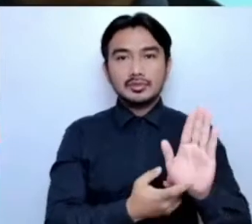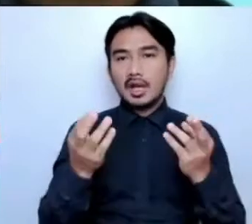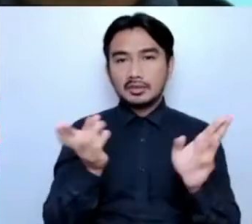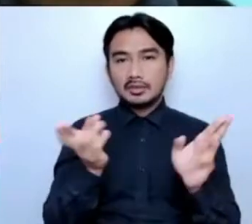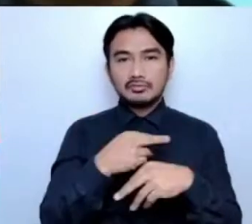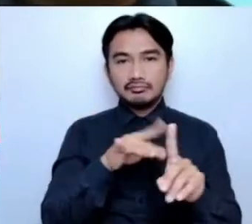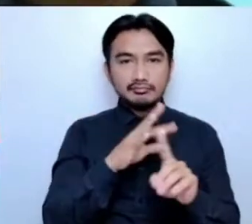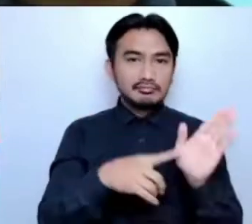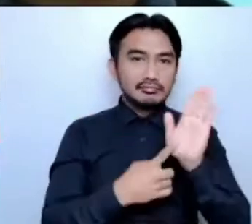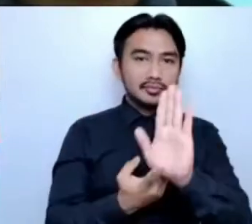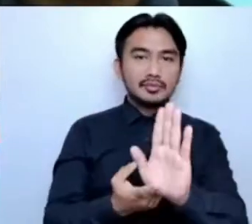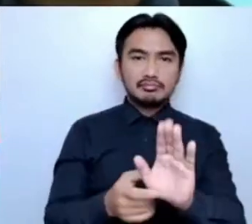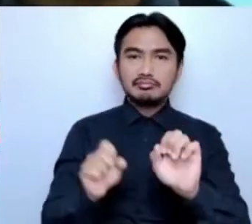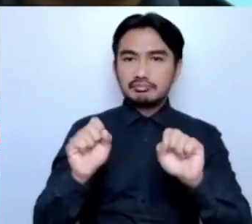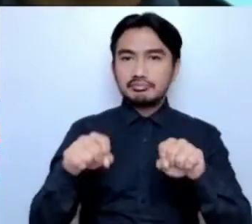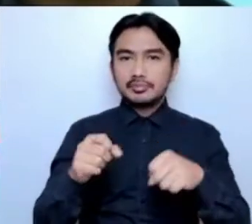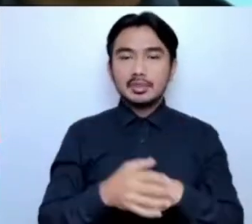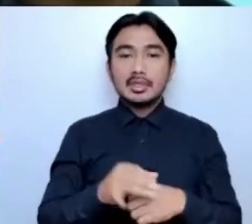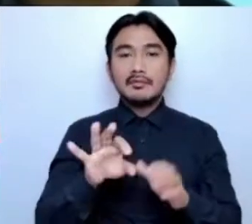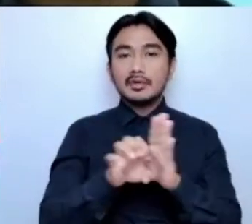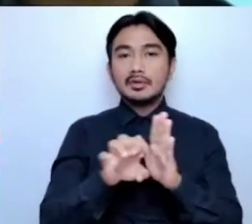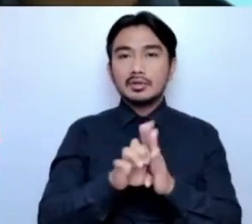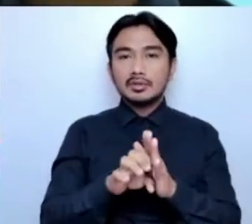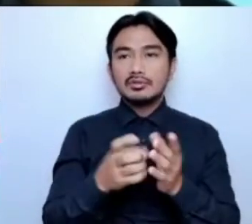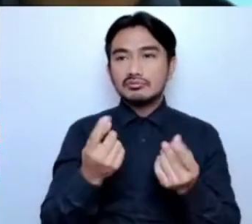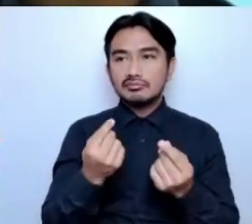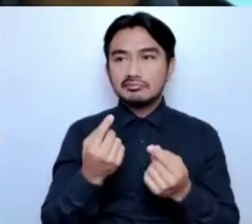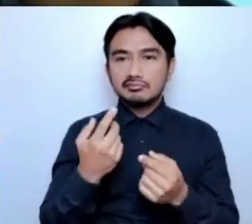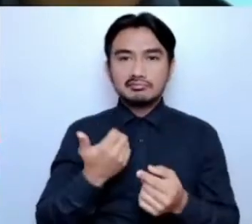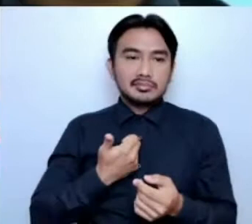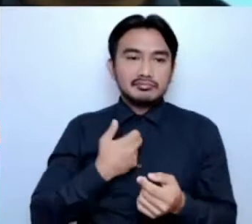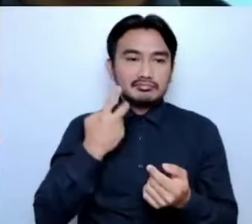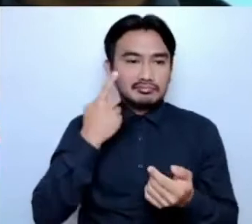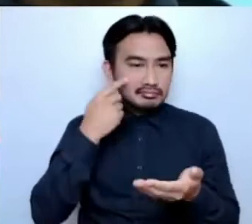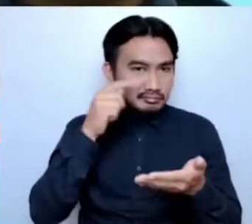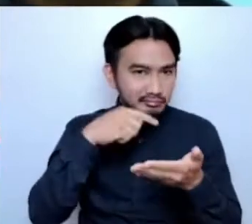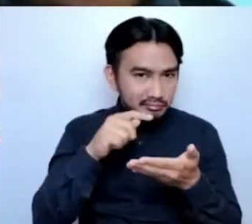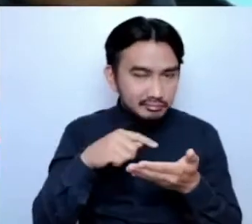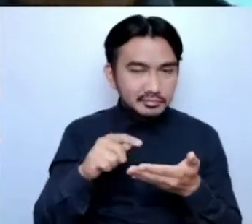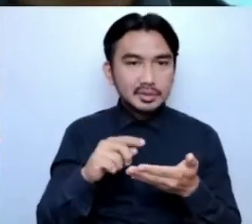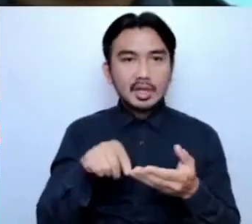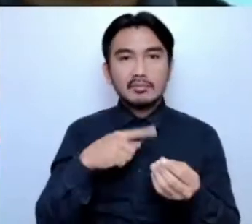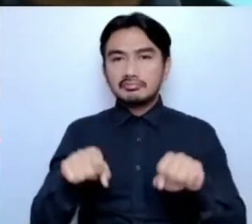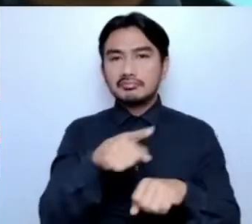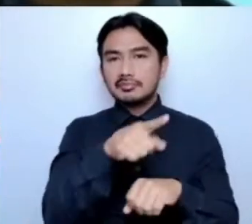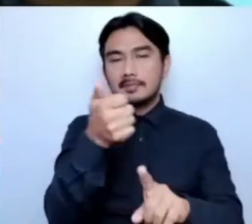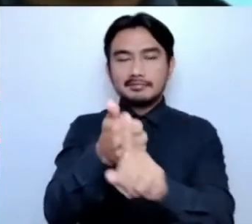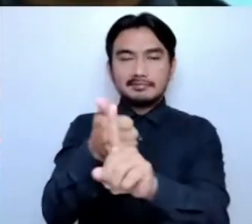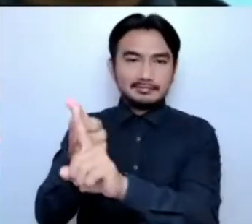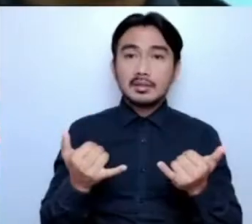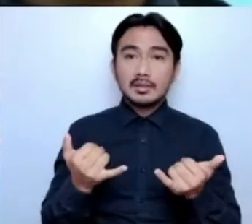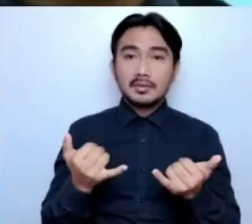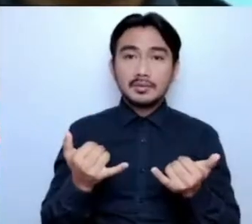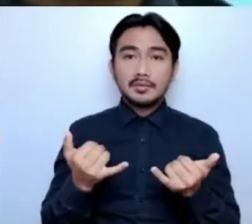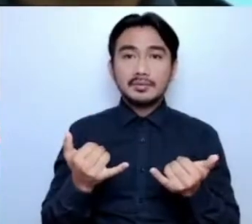so. But if you wish to reflect it through a supplementary material, you can also do that. But at this